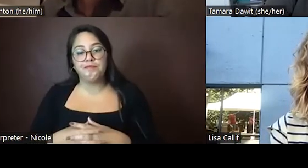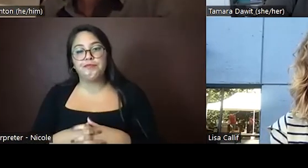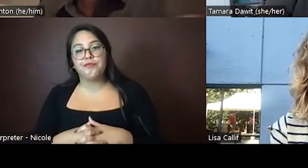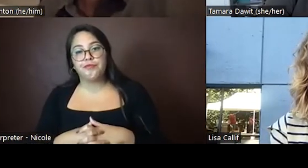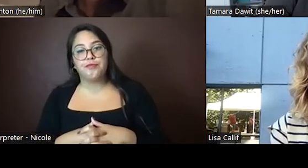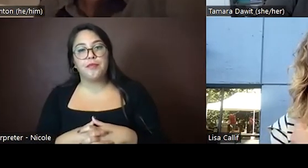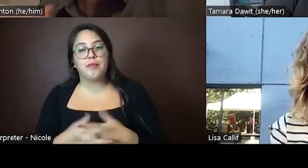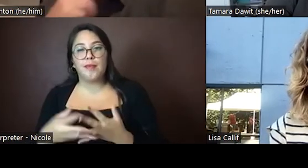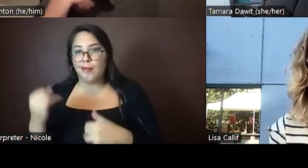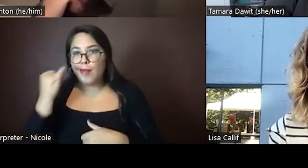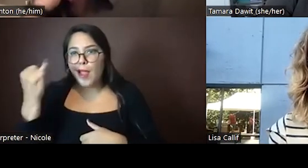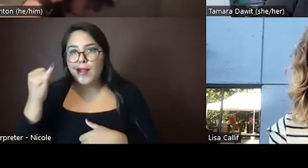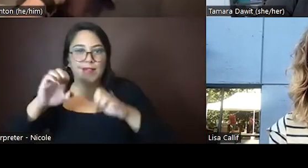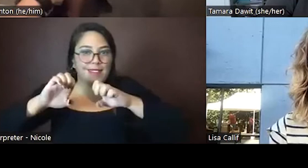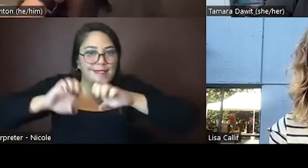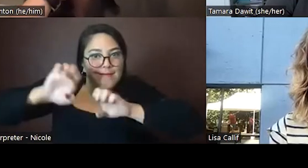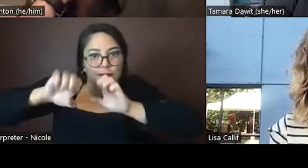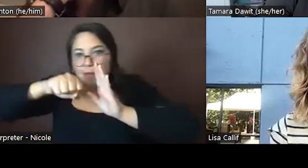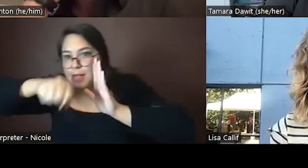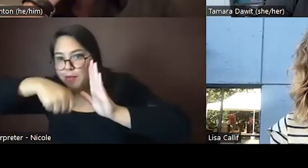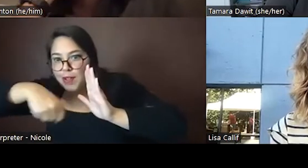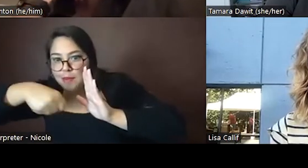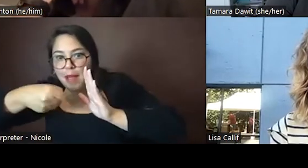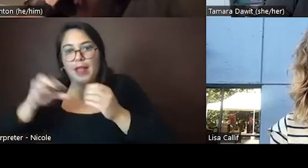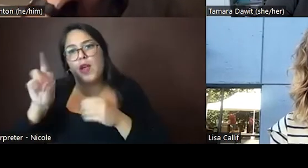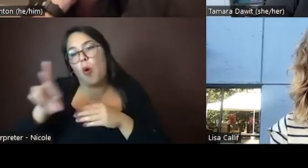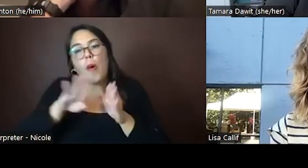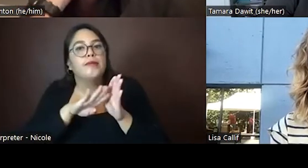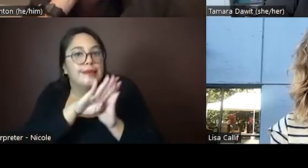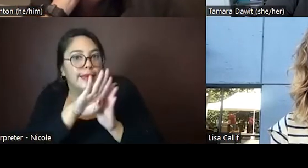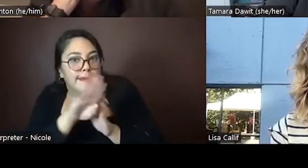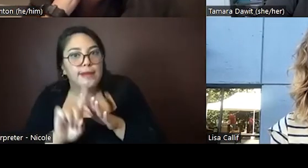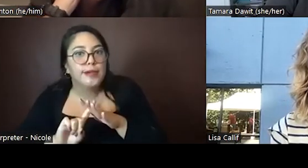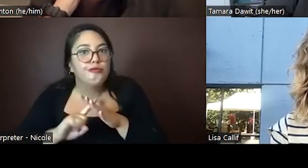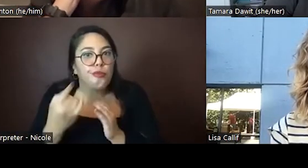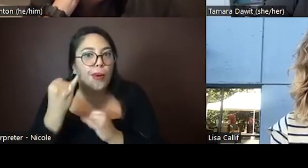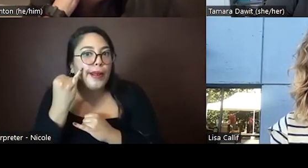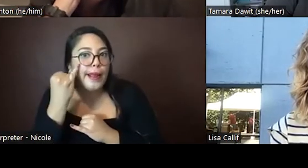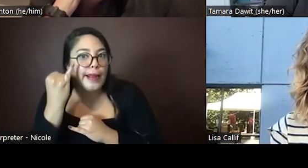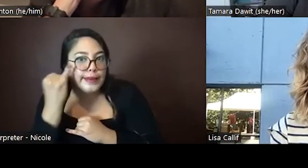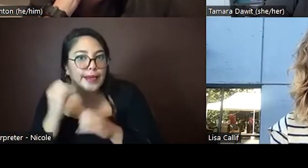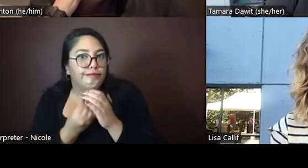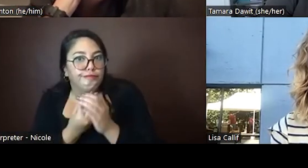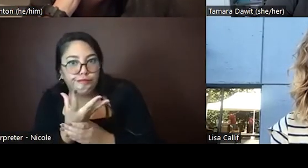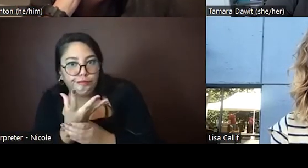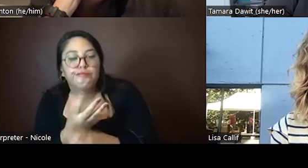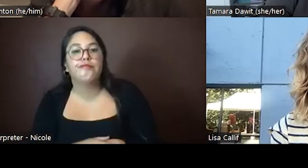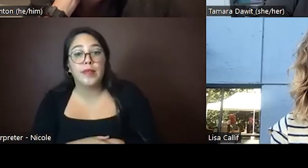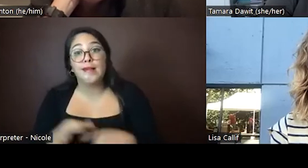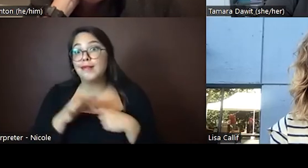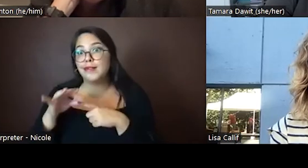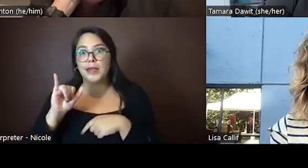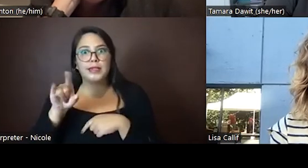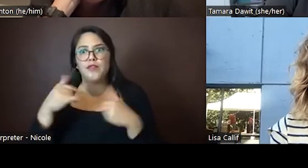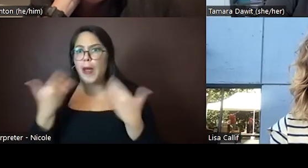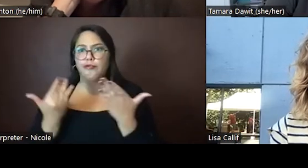this idea of experimental filmmaker, or kind of like developing an idea, especially if you want to kind of tell a different kind of story.